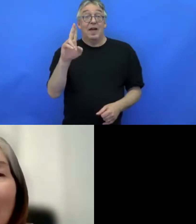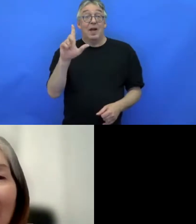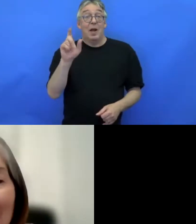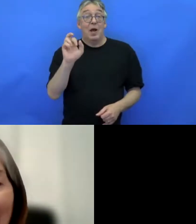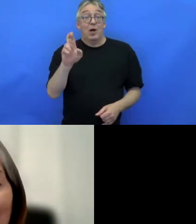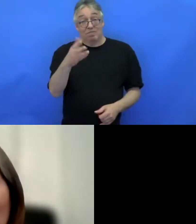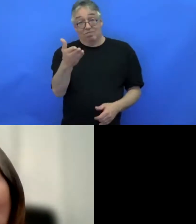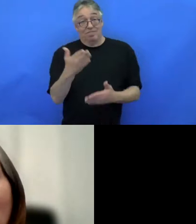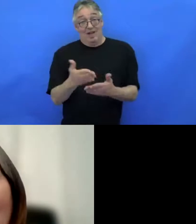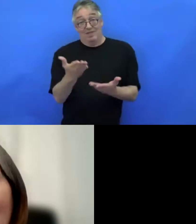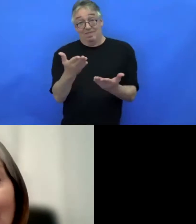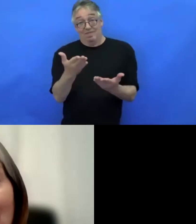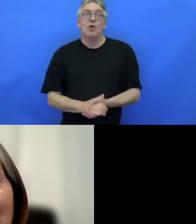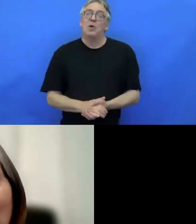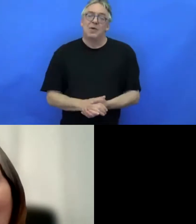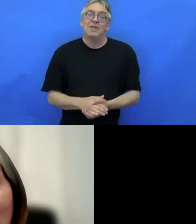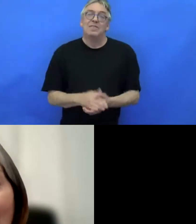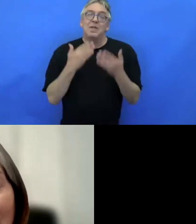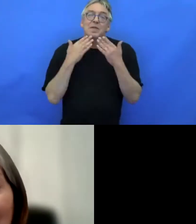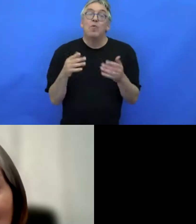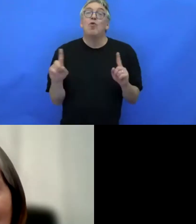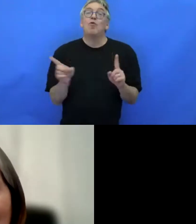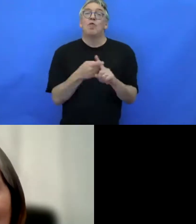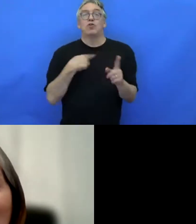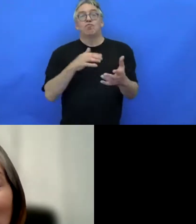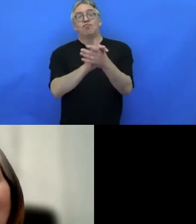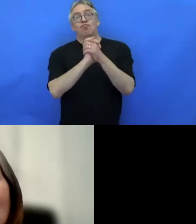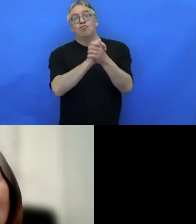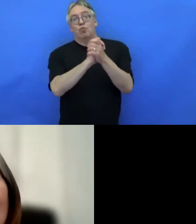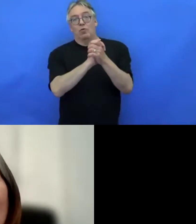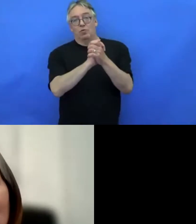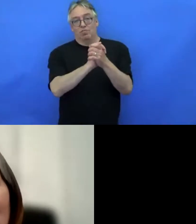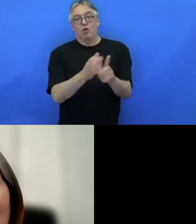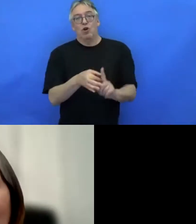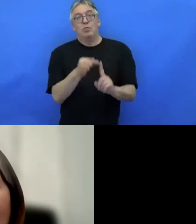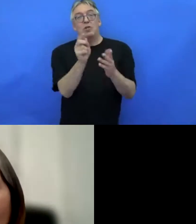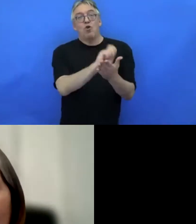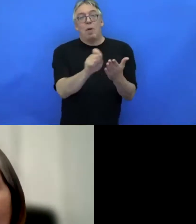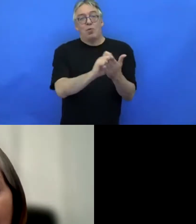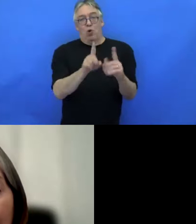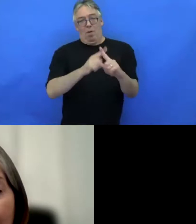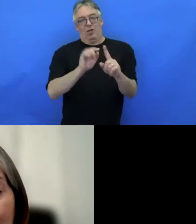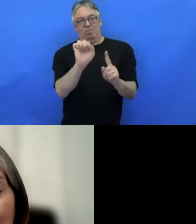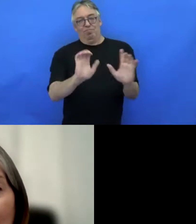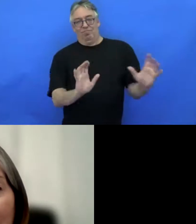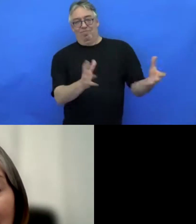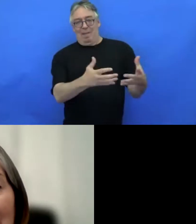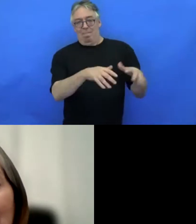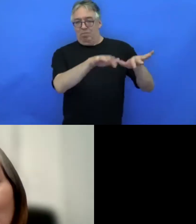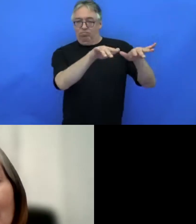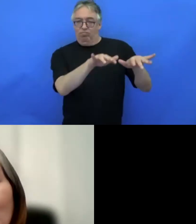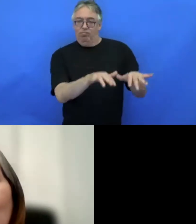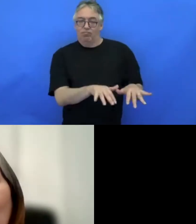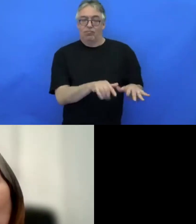Thank you. And first of all, I'd like to extend my congratulations to the Special Rapporteur and the team for